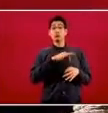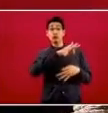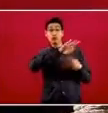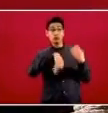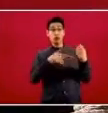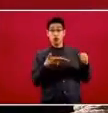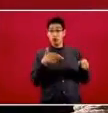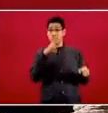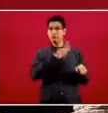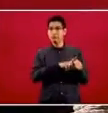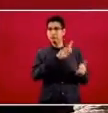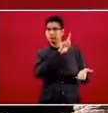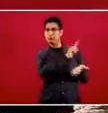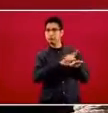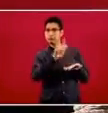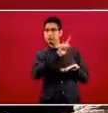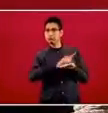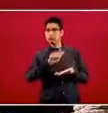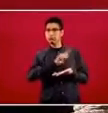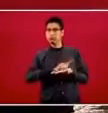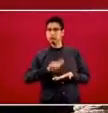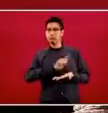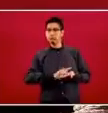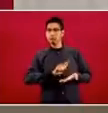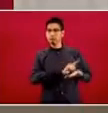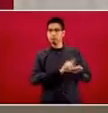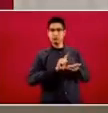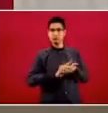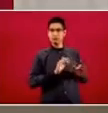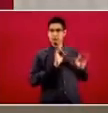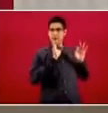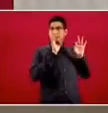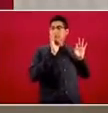were happening in the most professional manner.